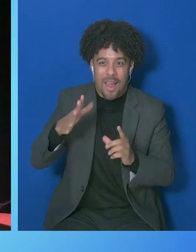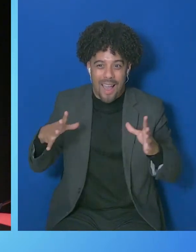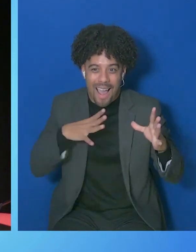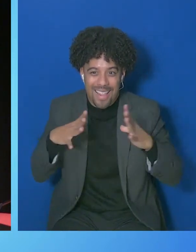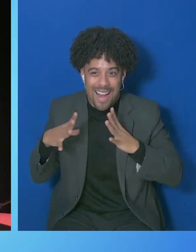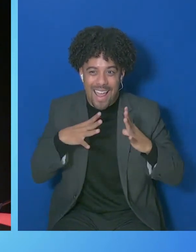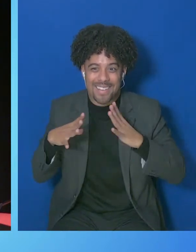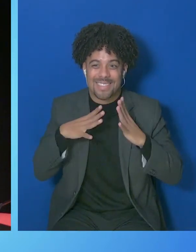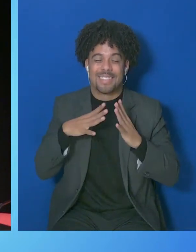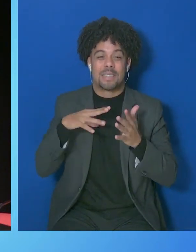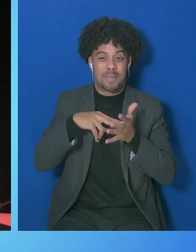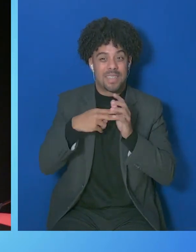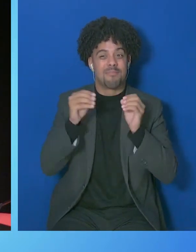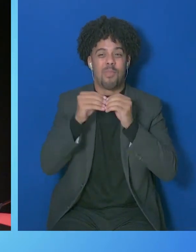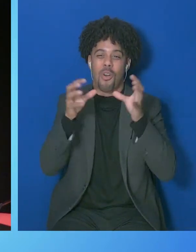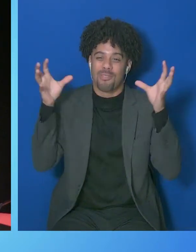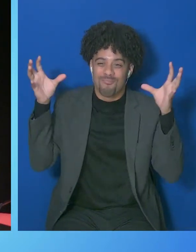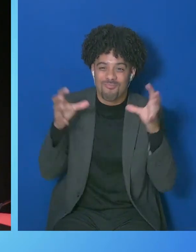staff.